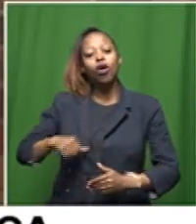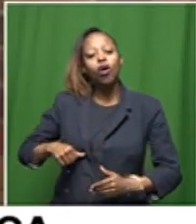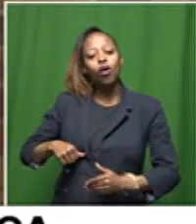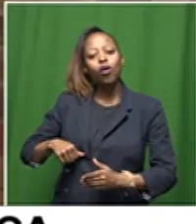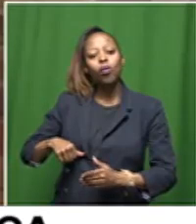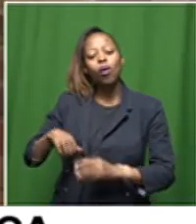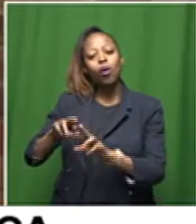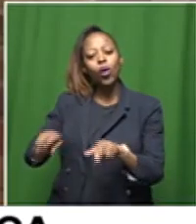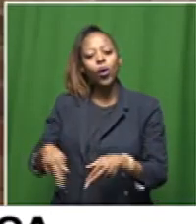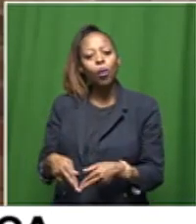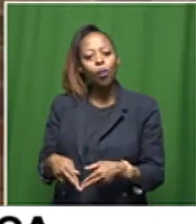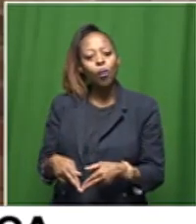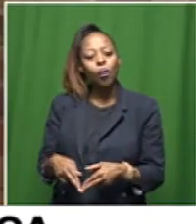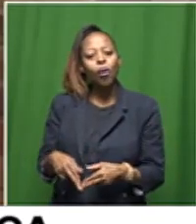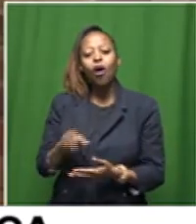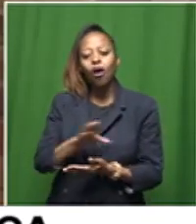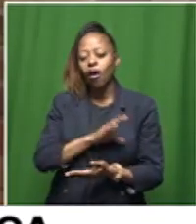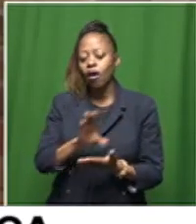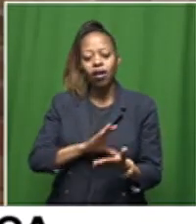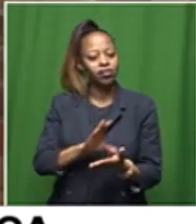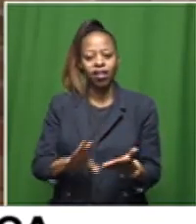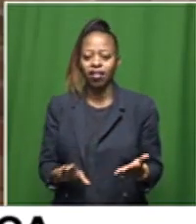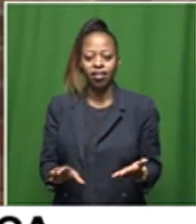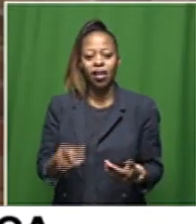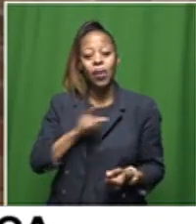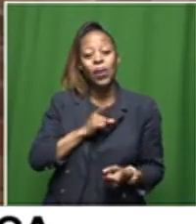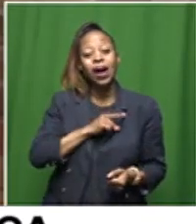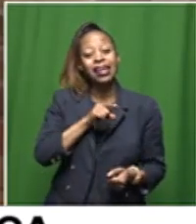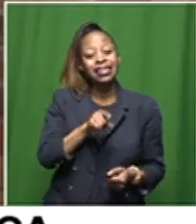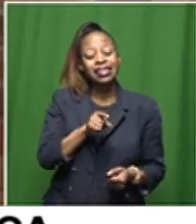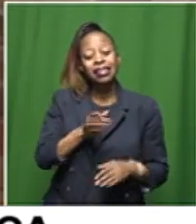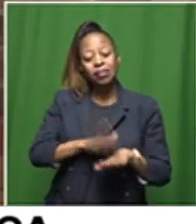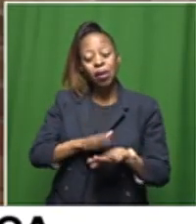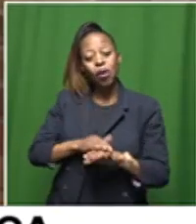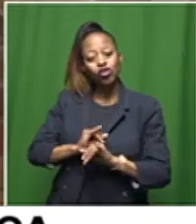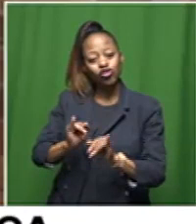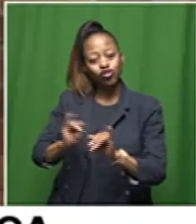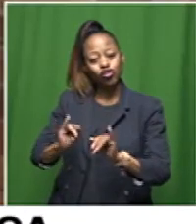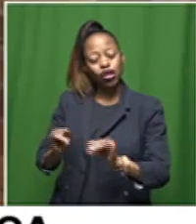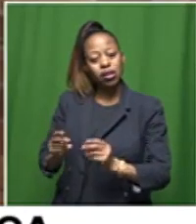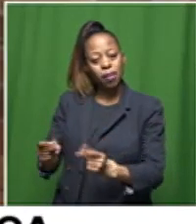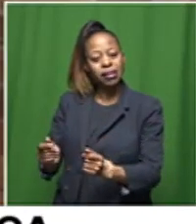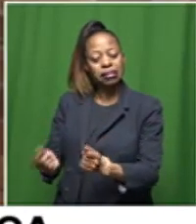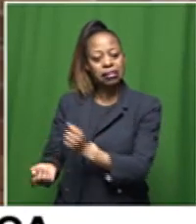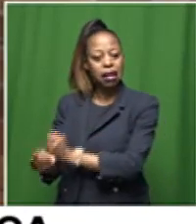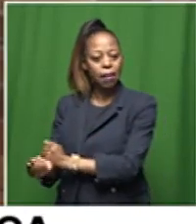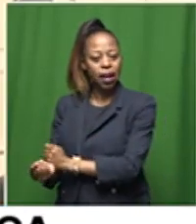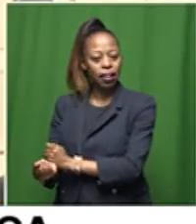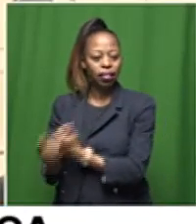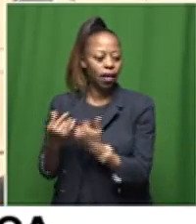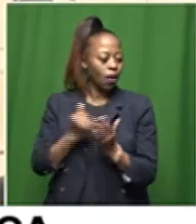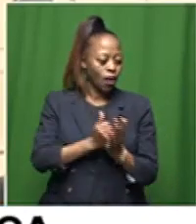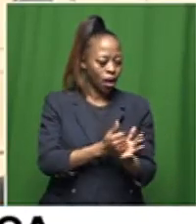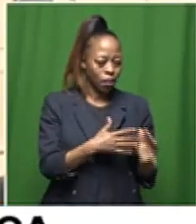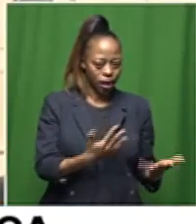operating theaters, they are then cancelled because a much more serious emergency has come through.